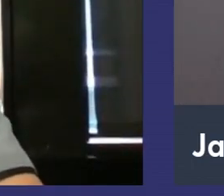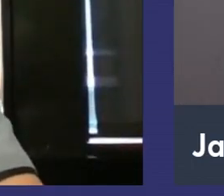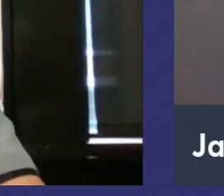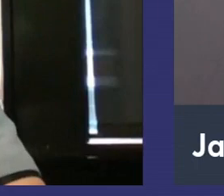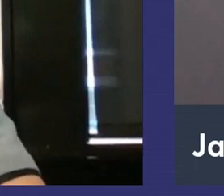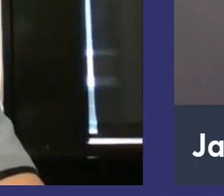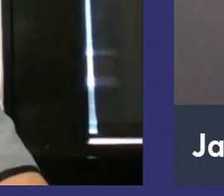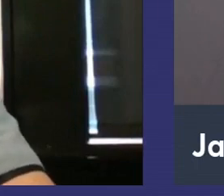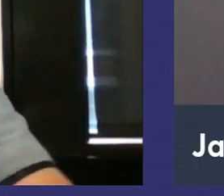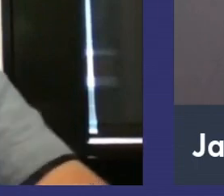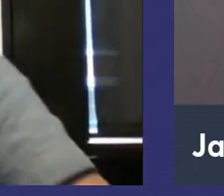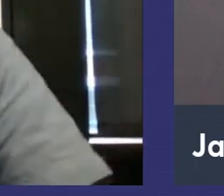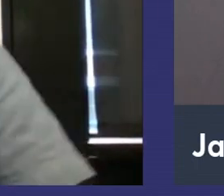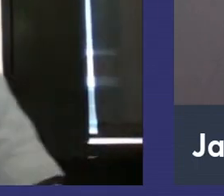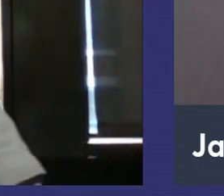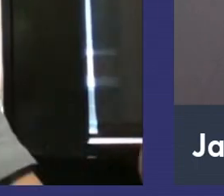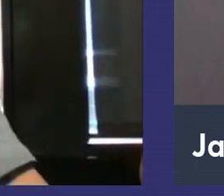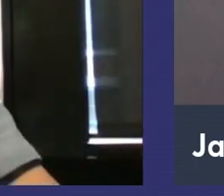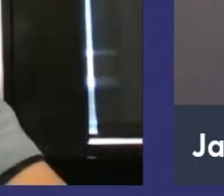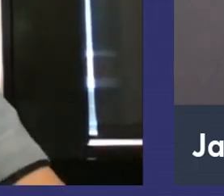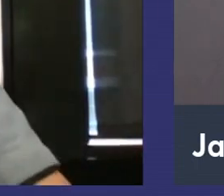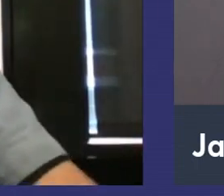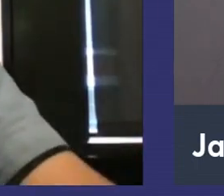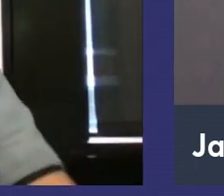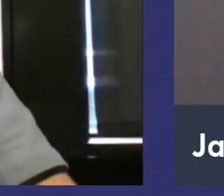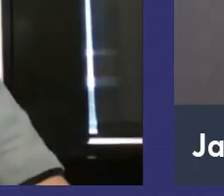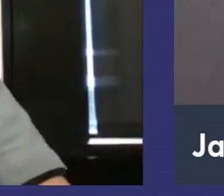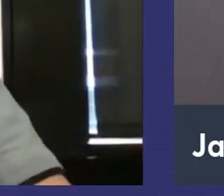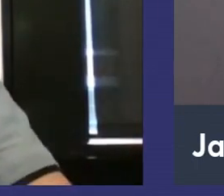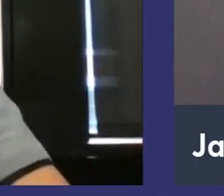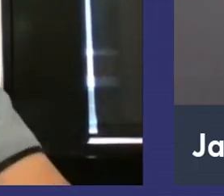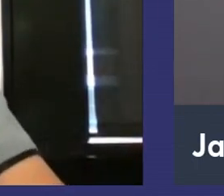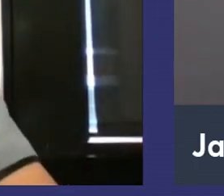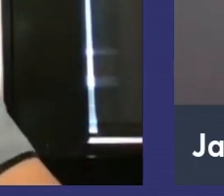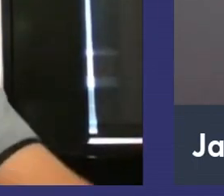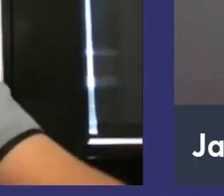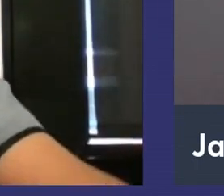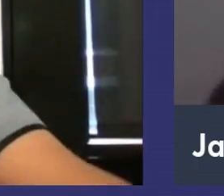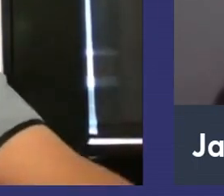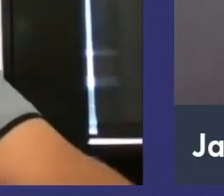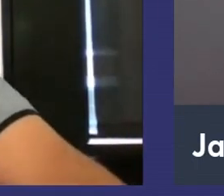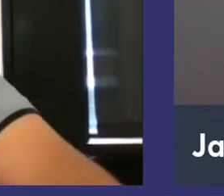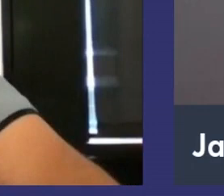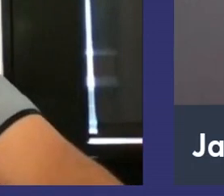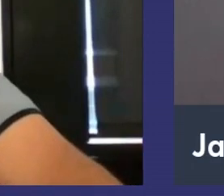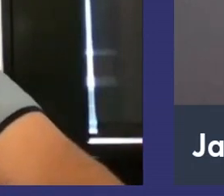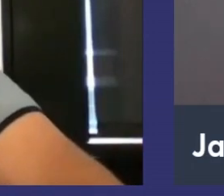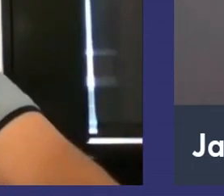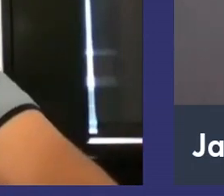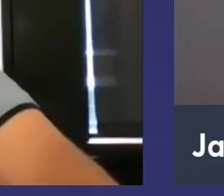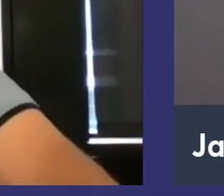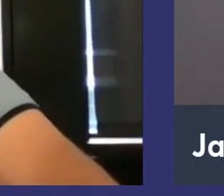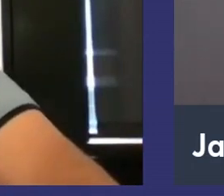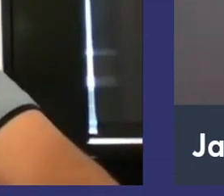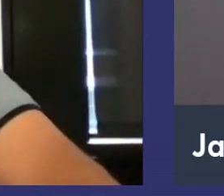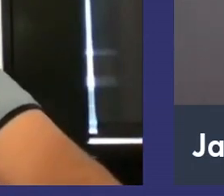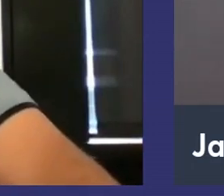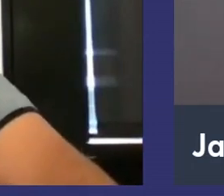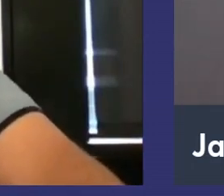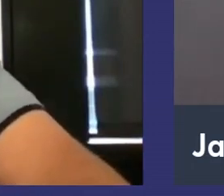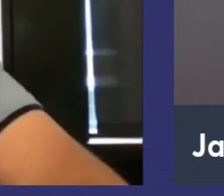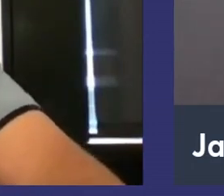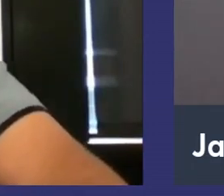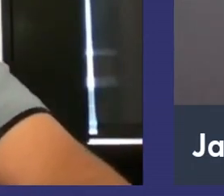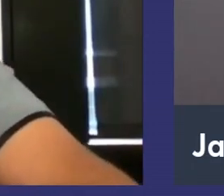So the we have time. to be prepared. That's right. And here we are, still live. Well, how's it going, Roberto? You want to introduce yourself to the